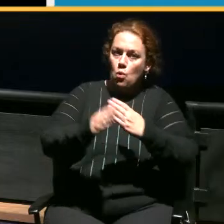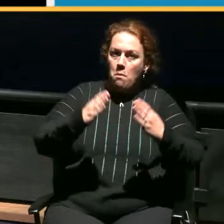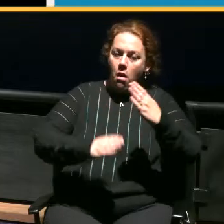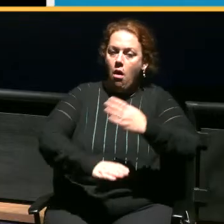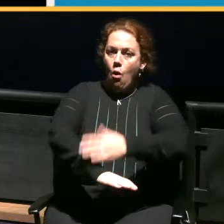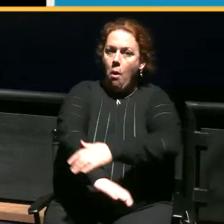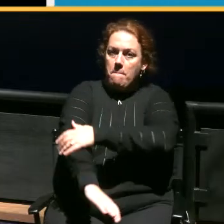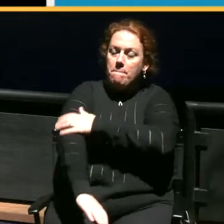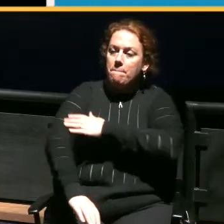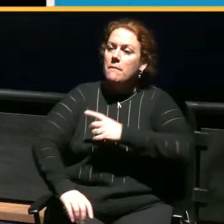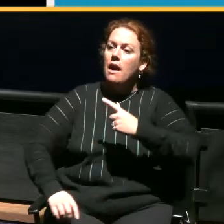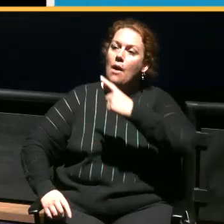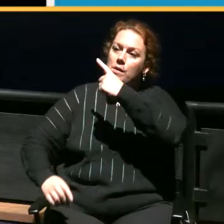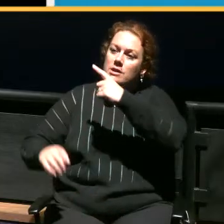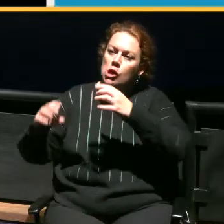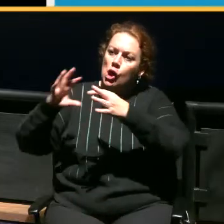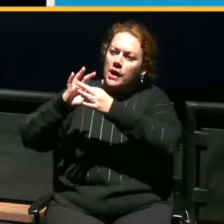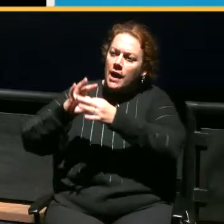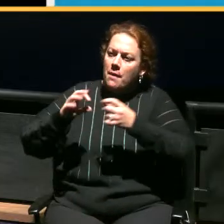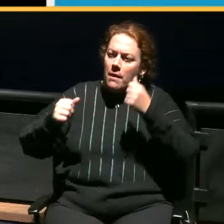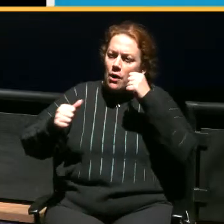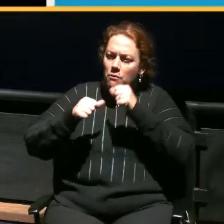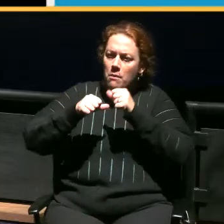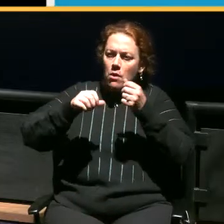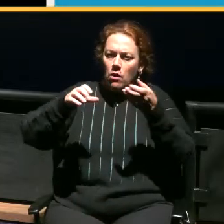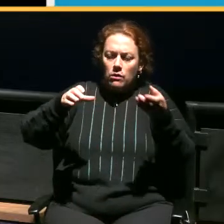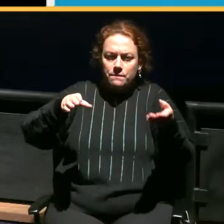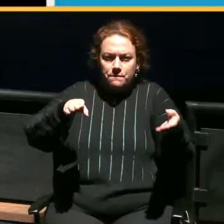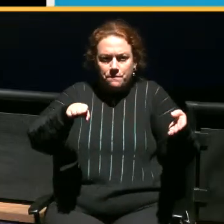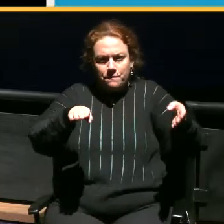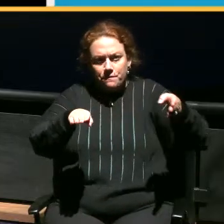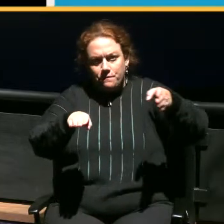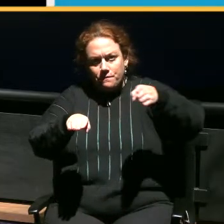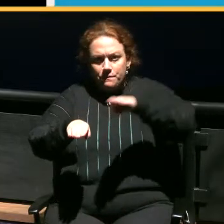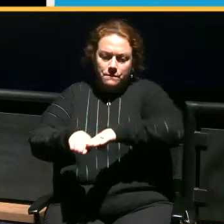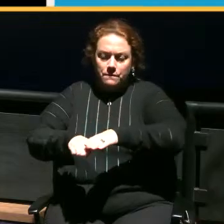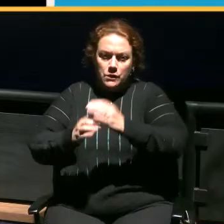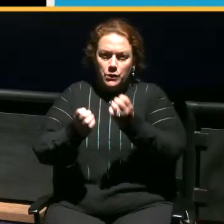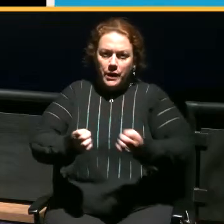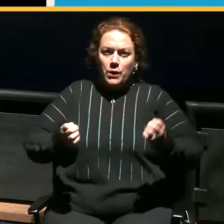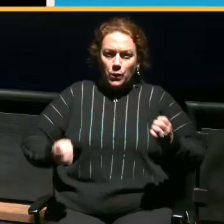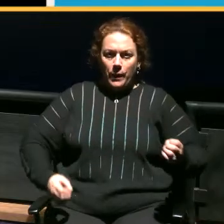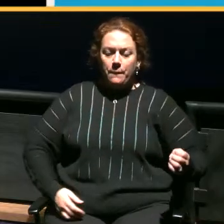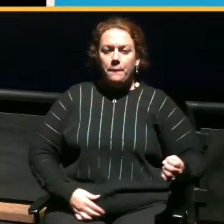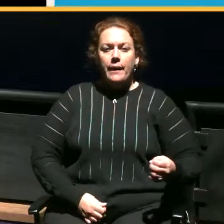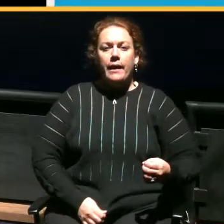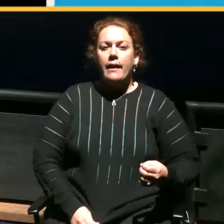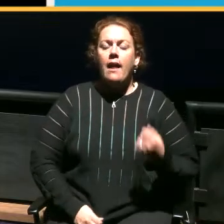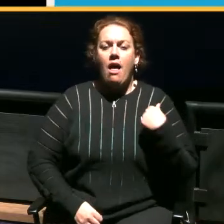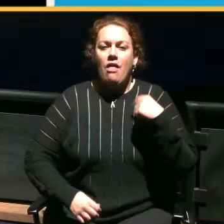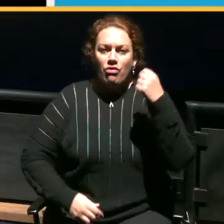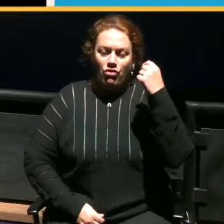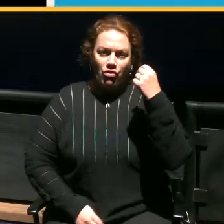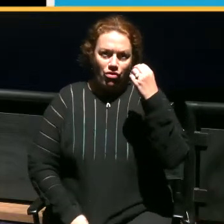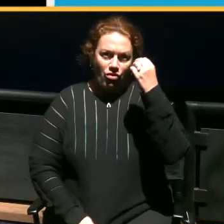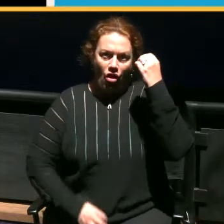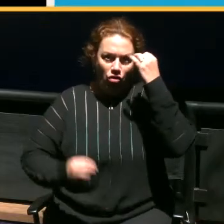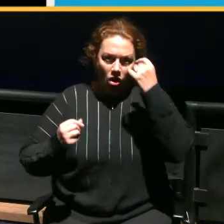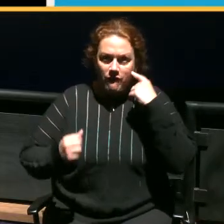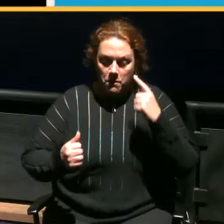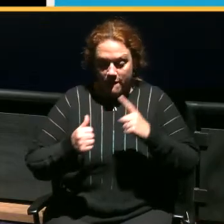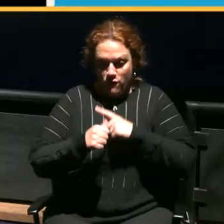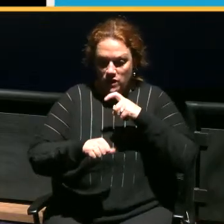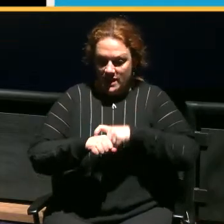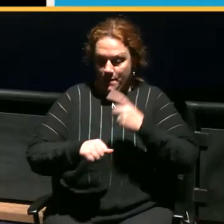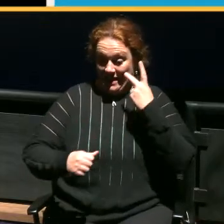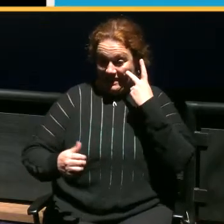in and hooked it up. And I remember closing the door to that equipment bay, and the thought that went through my mind, that was the first time I had seen